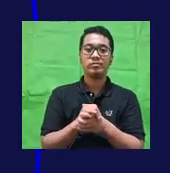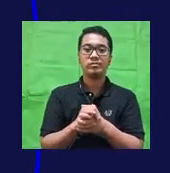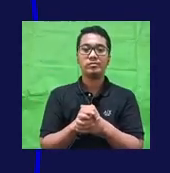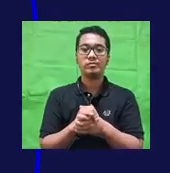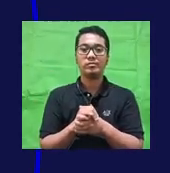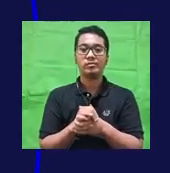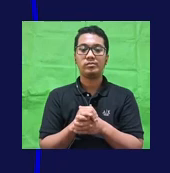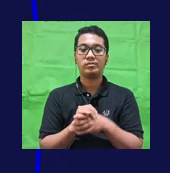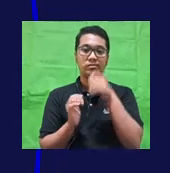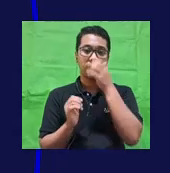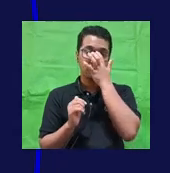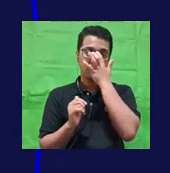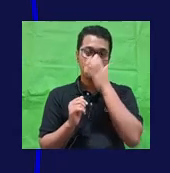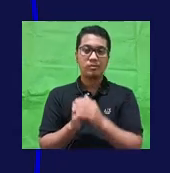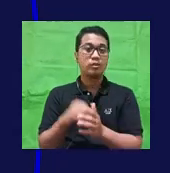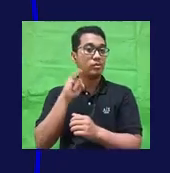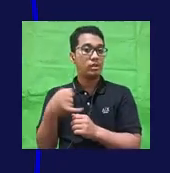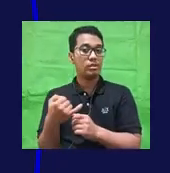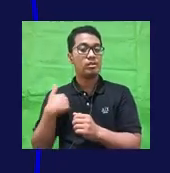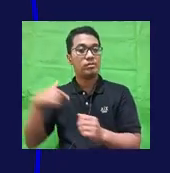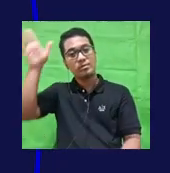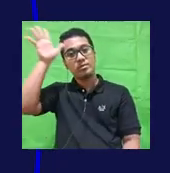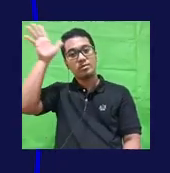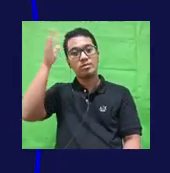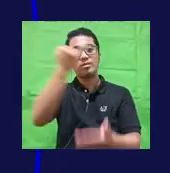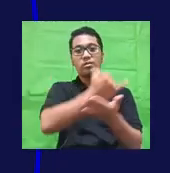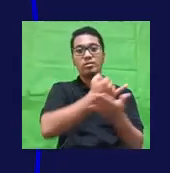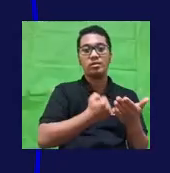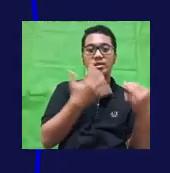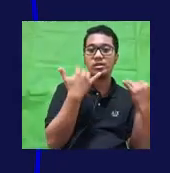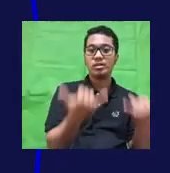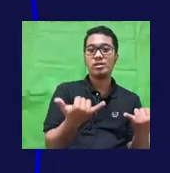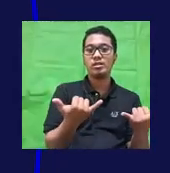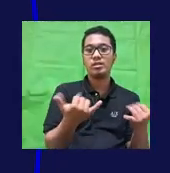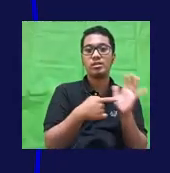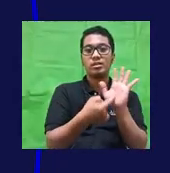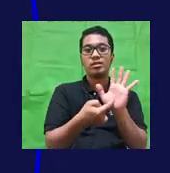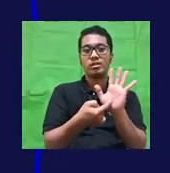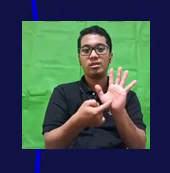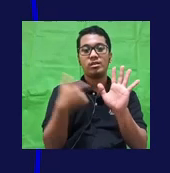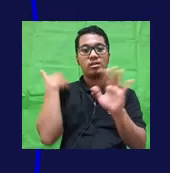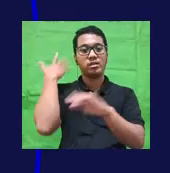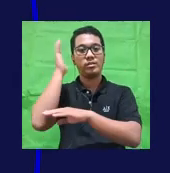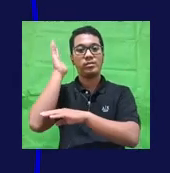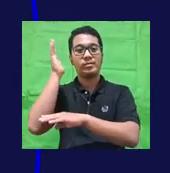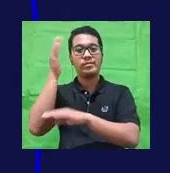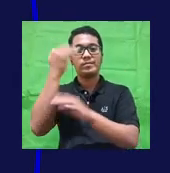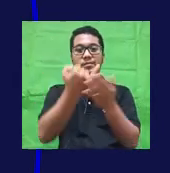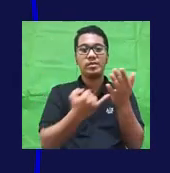So I don't know which image are we now. I'm going to present to you some images of the creative process.